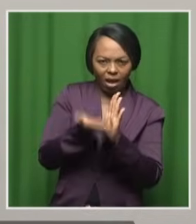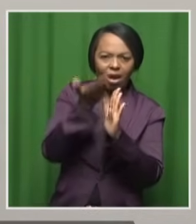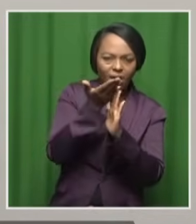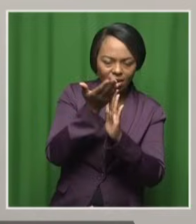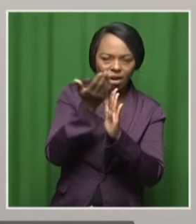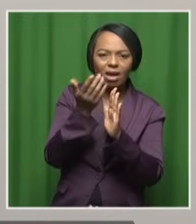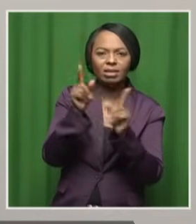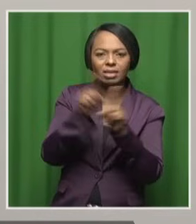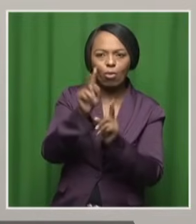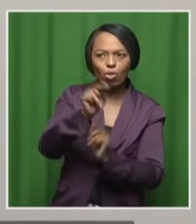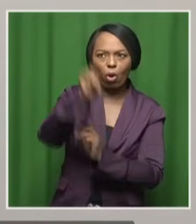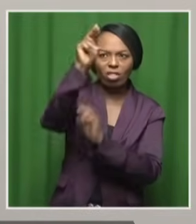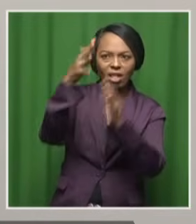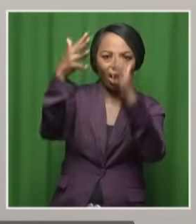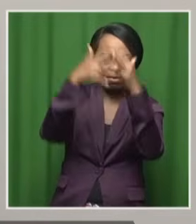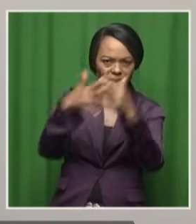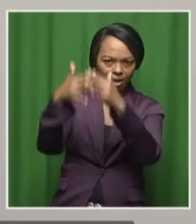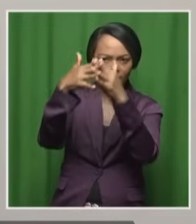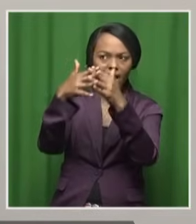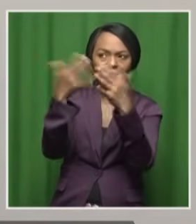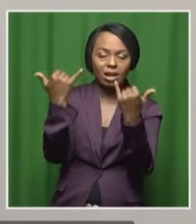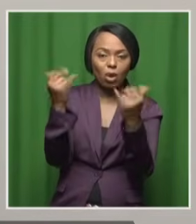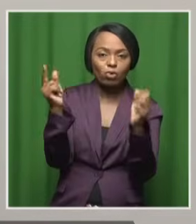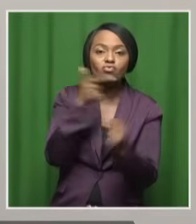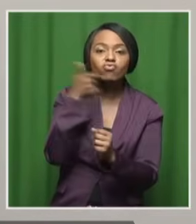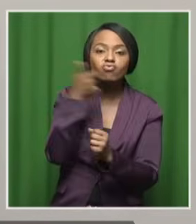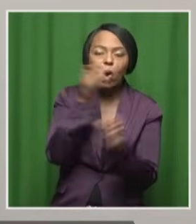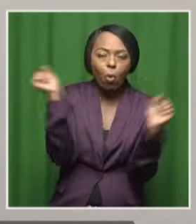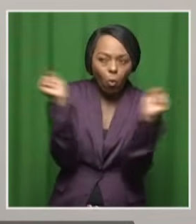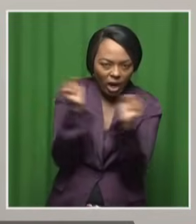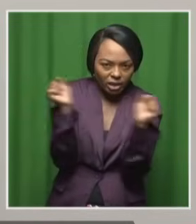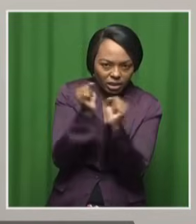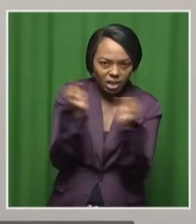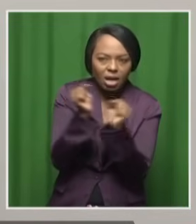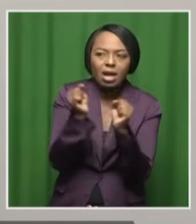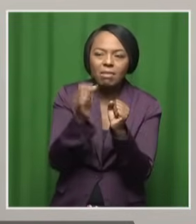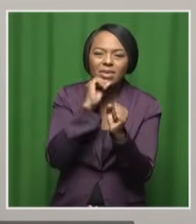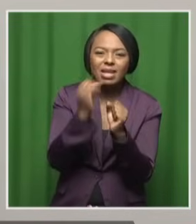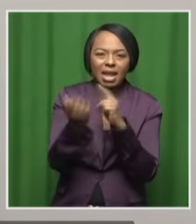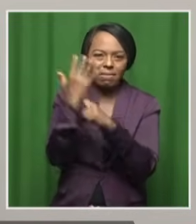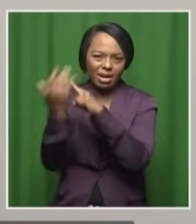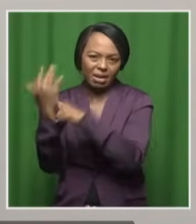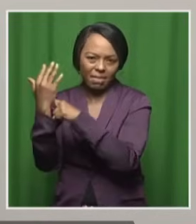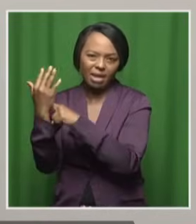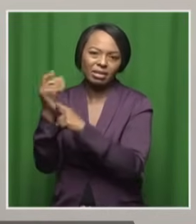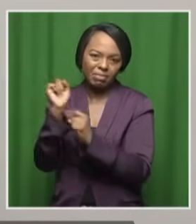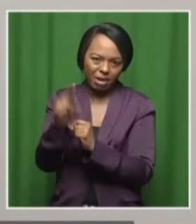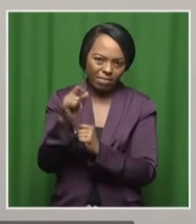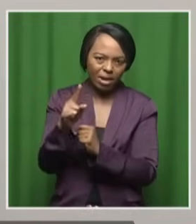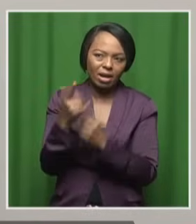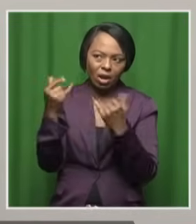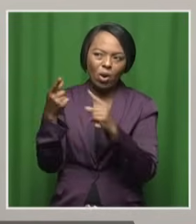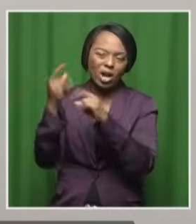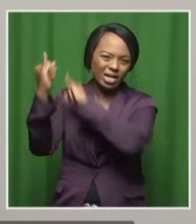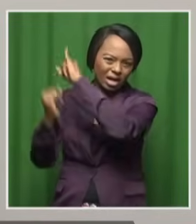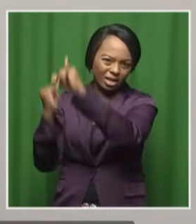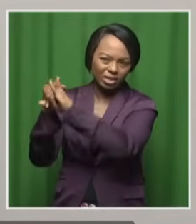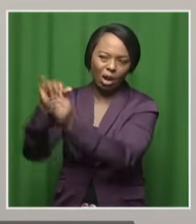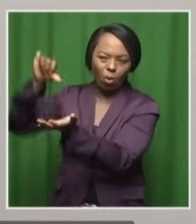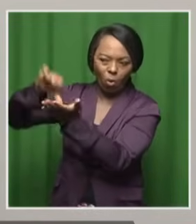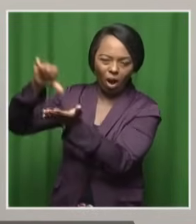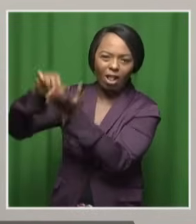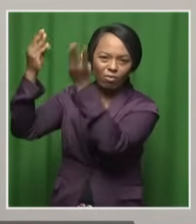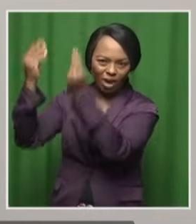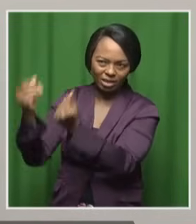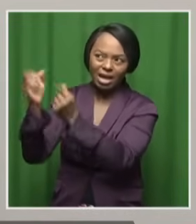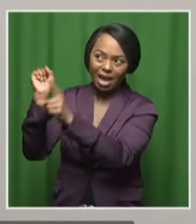like North America, which is going into a winter at the moment. So these are all factors that are influencing those international oil prices. And as a